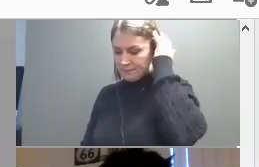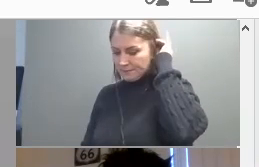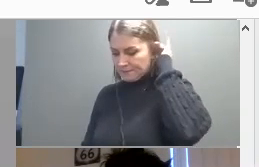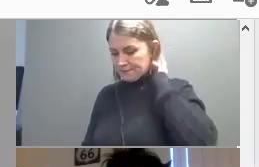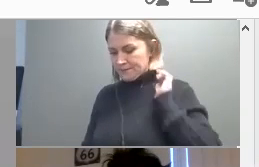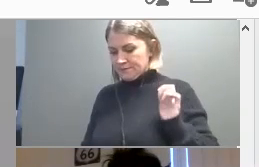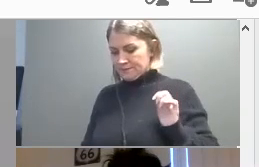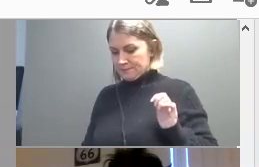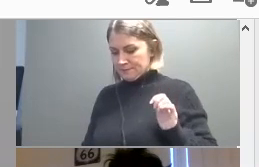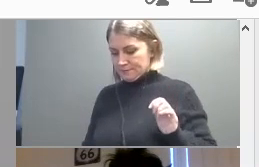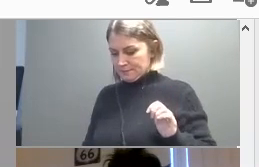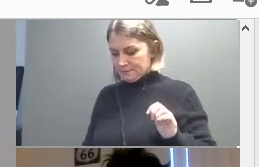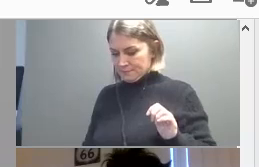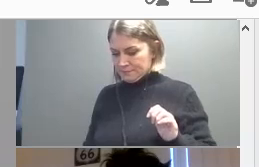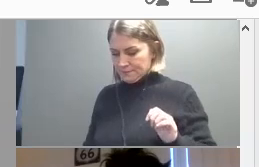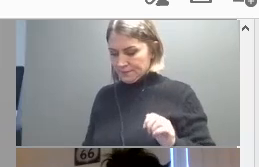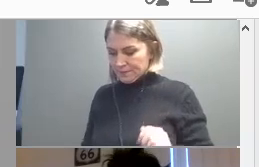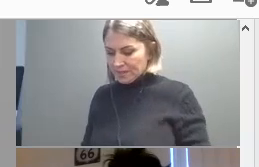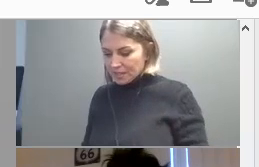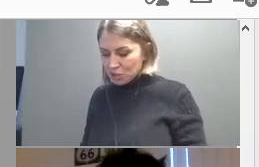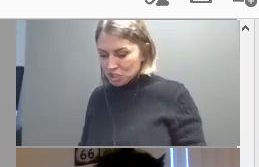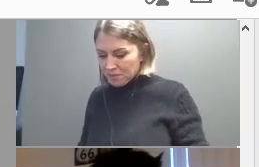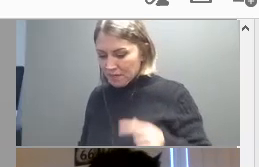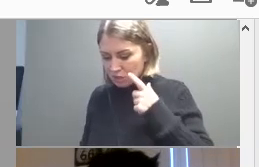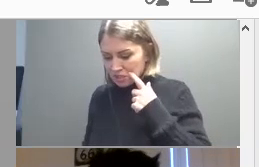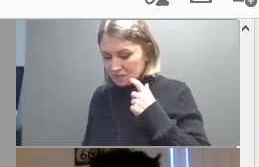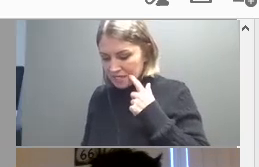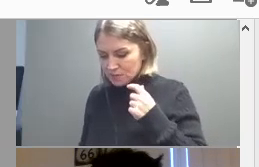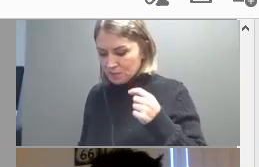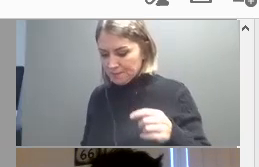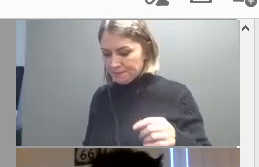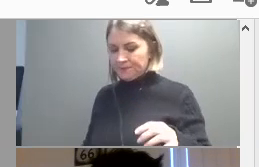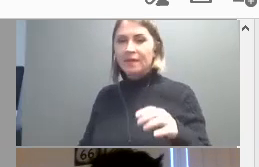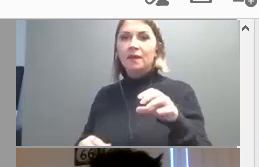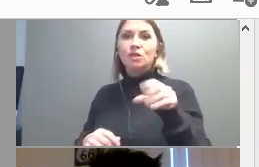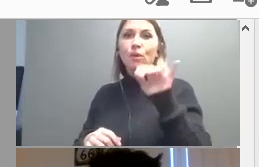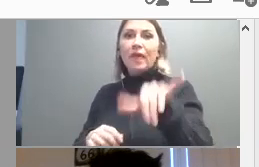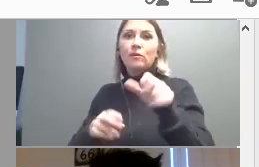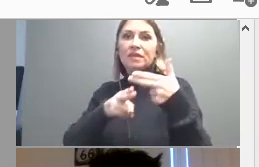such cases we might not get the shortest distance using Dijkstra.